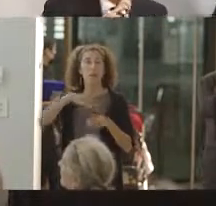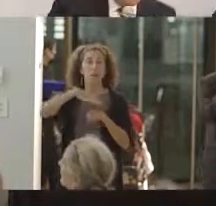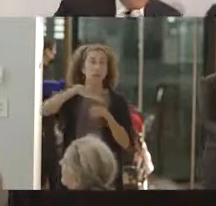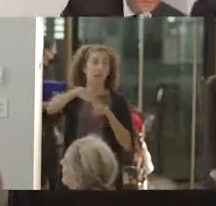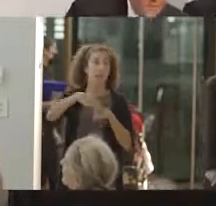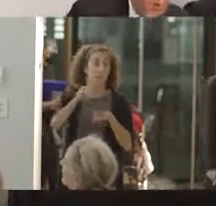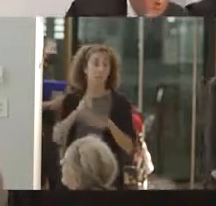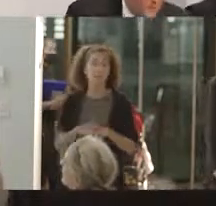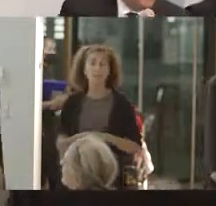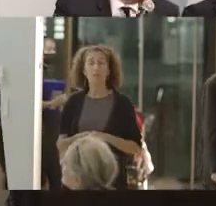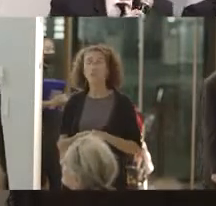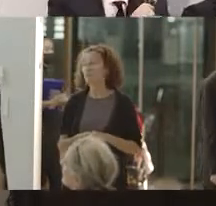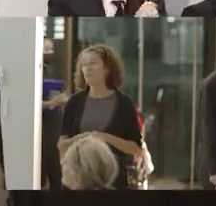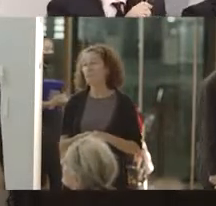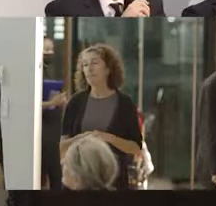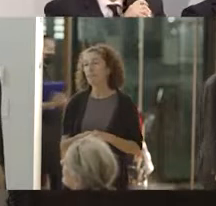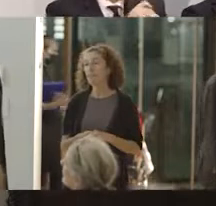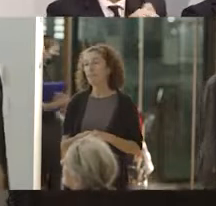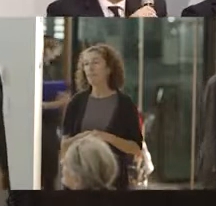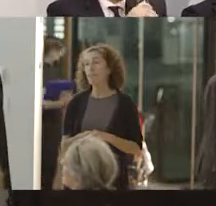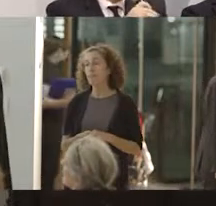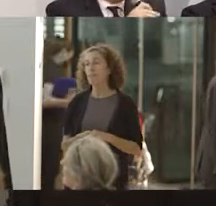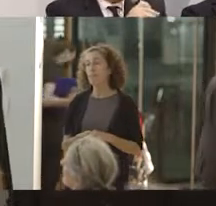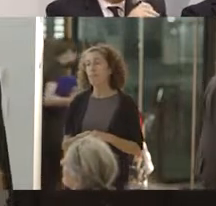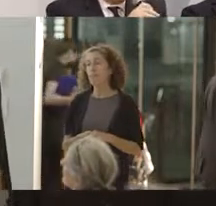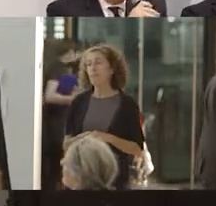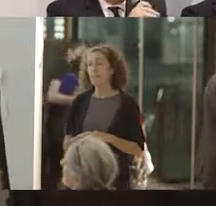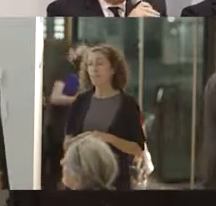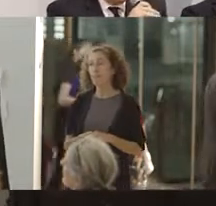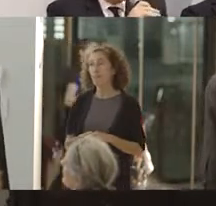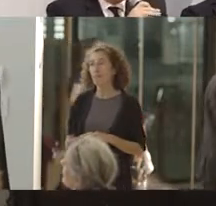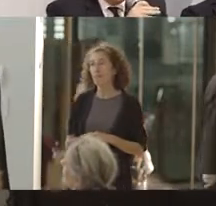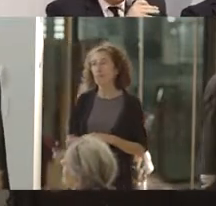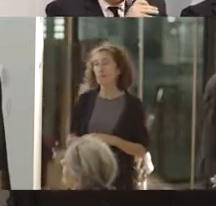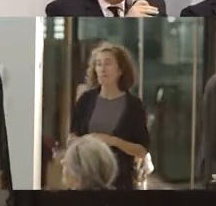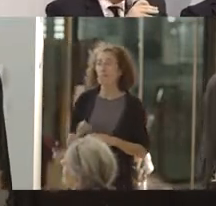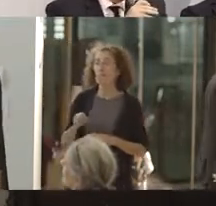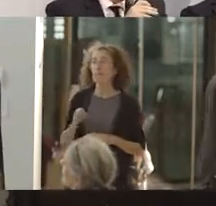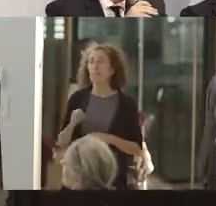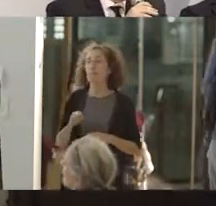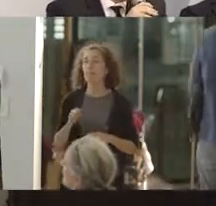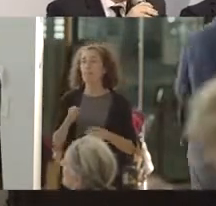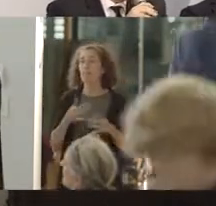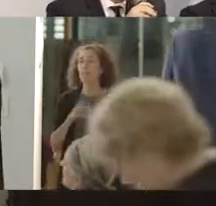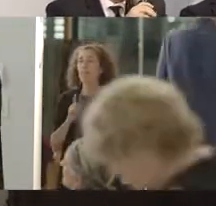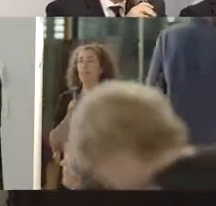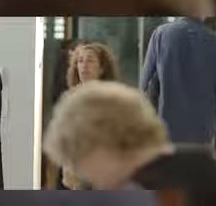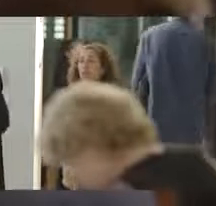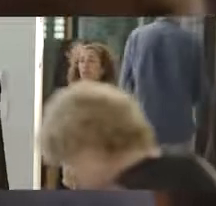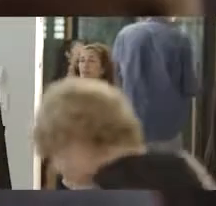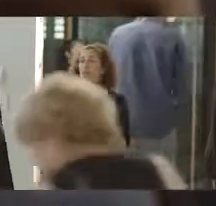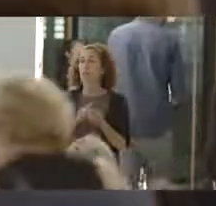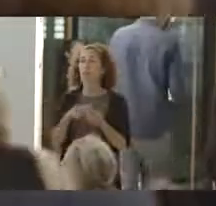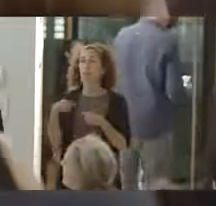We've met with state DOT, we've met with city DOT just in the last few months. And the issue with the median